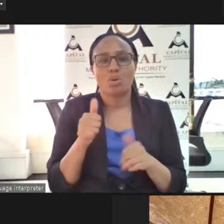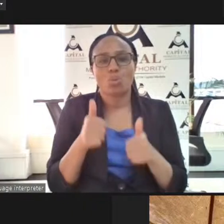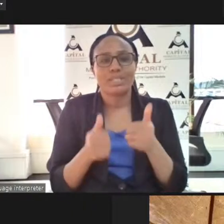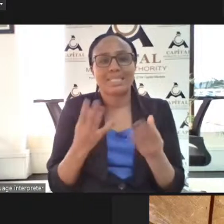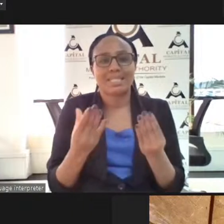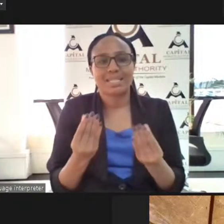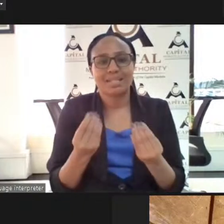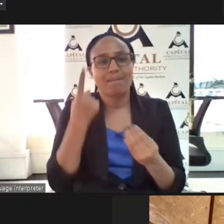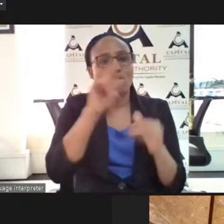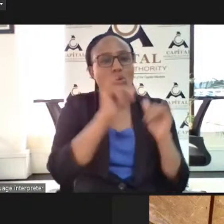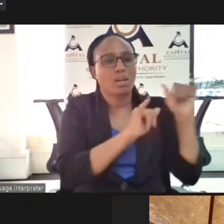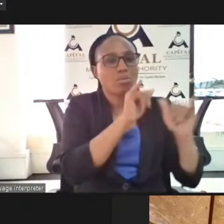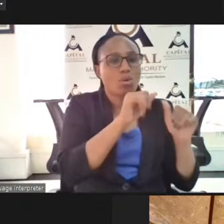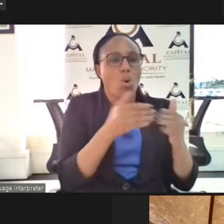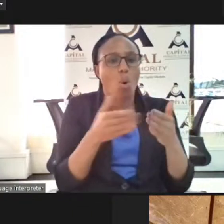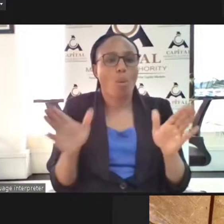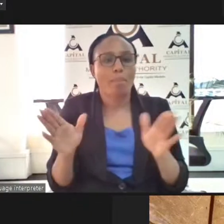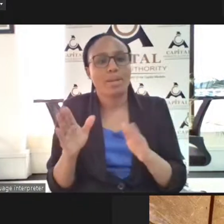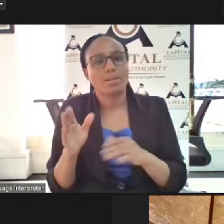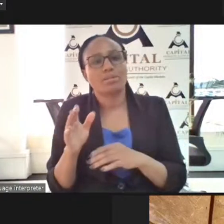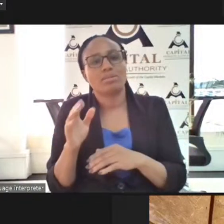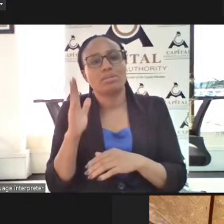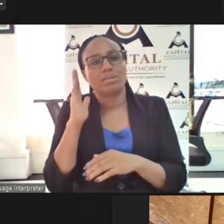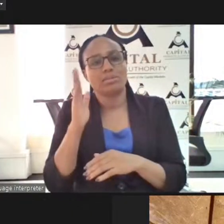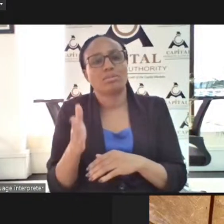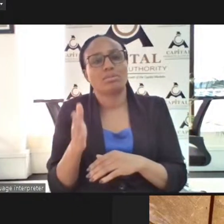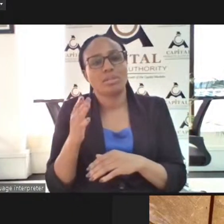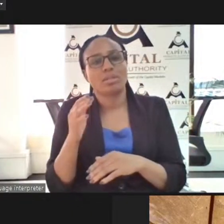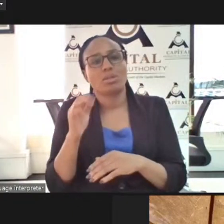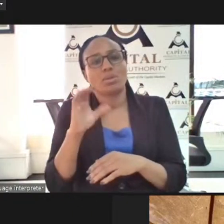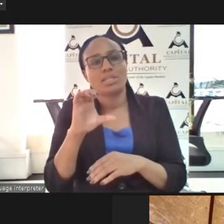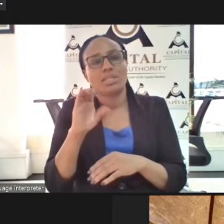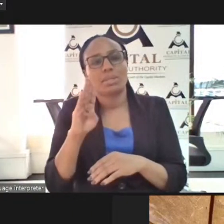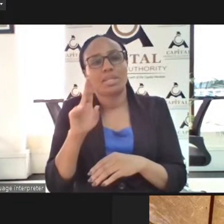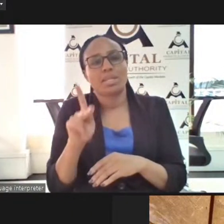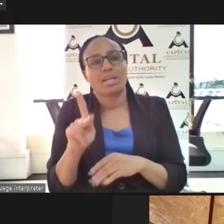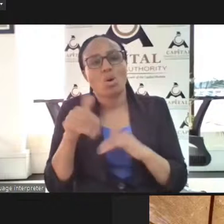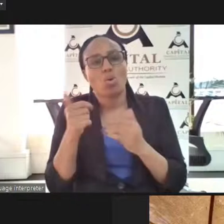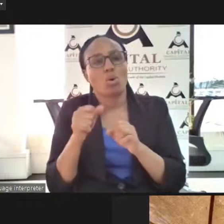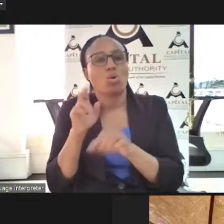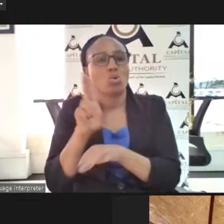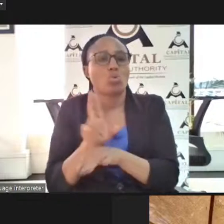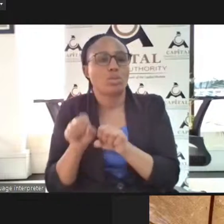an account with a broker or directly with CBK. Maybe we can start with Raghav.